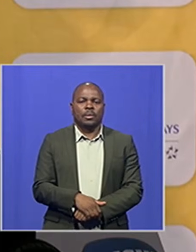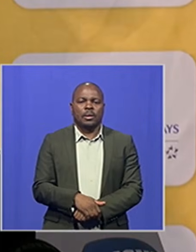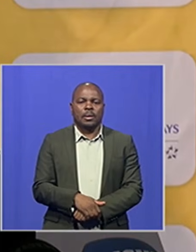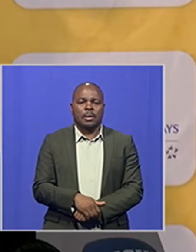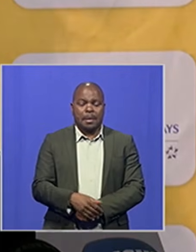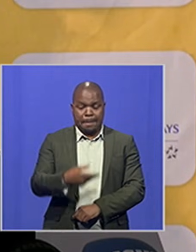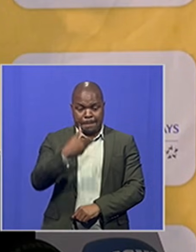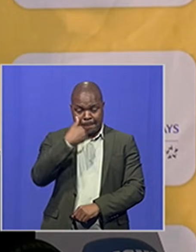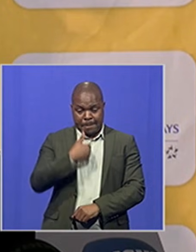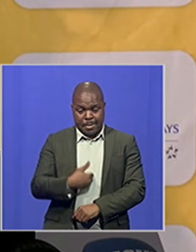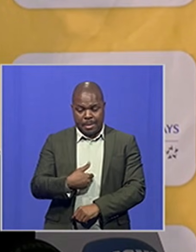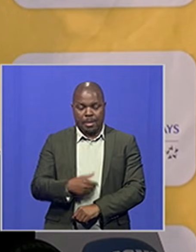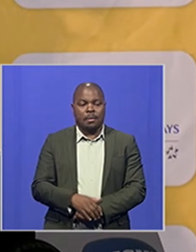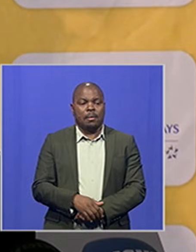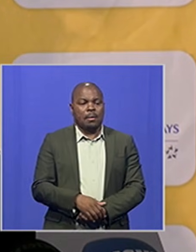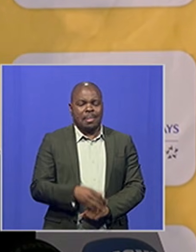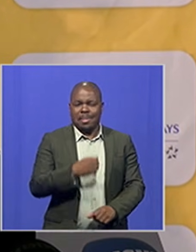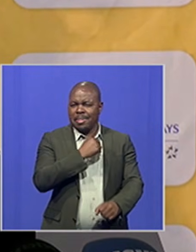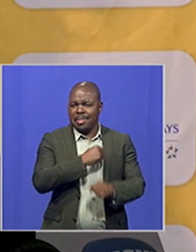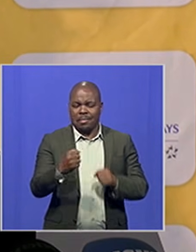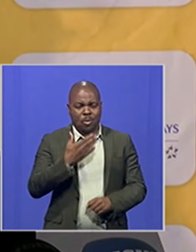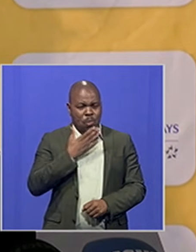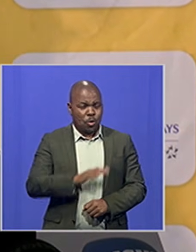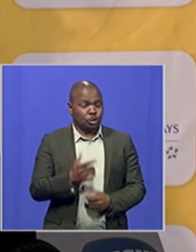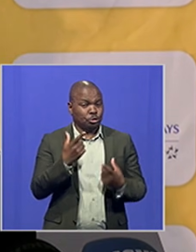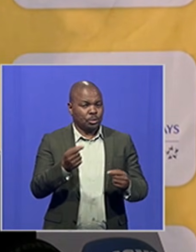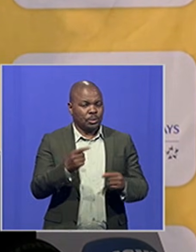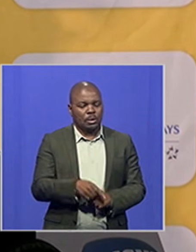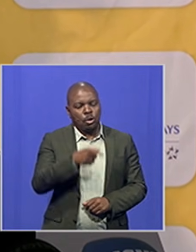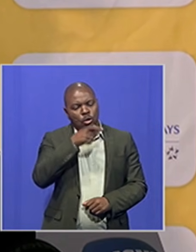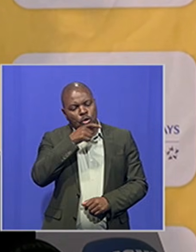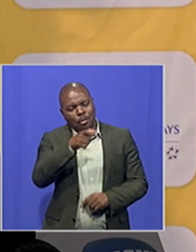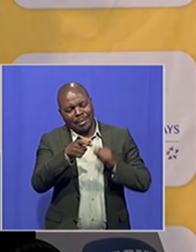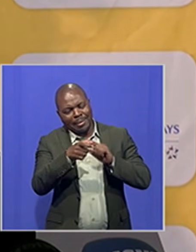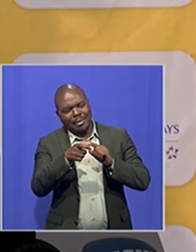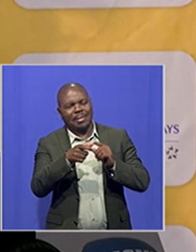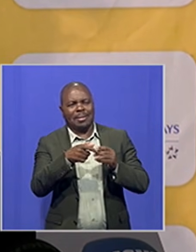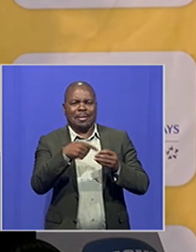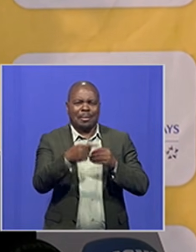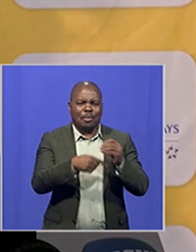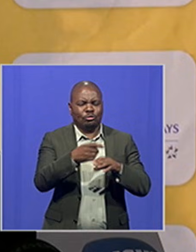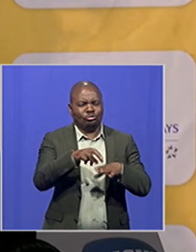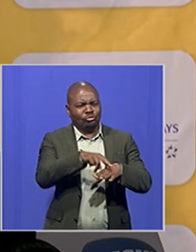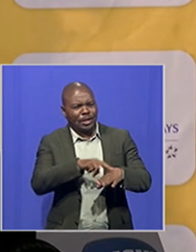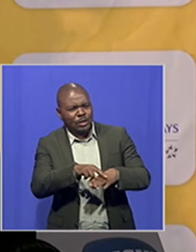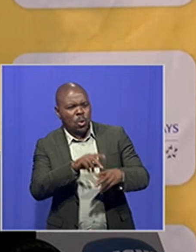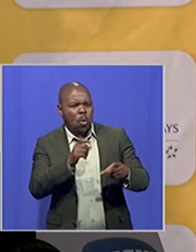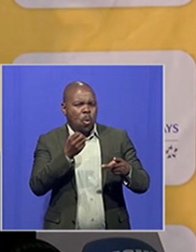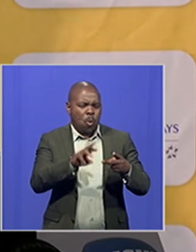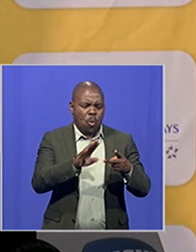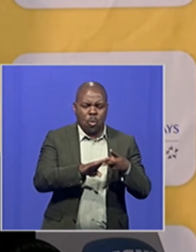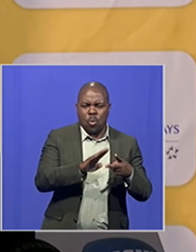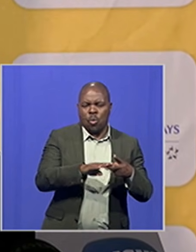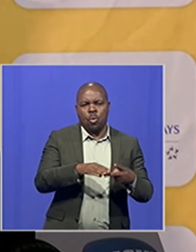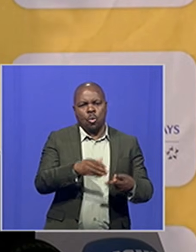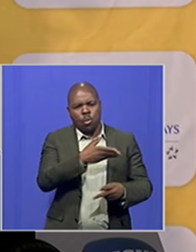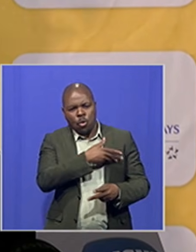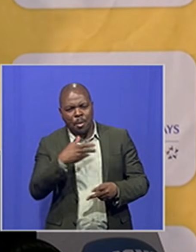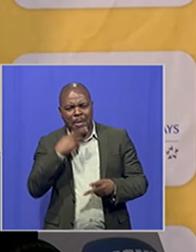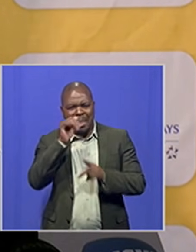I never wanted to make a racist or sexist comment. I'm neither a